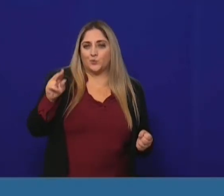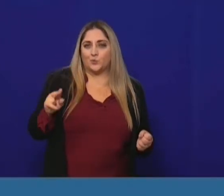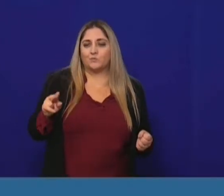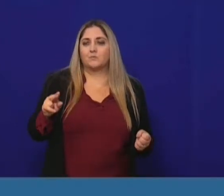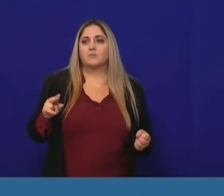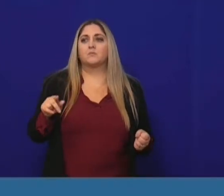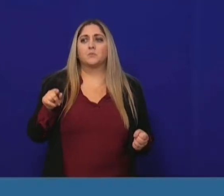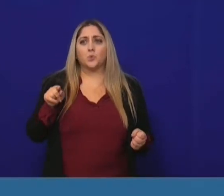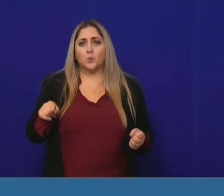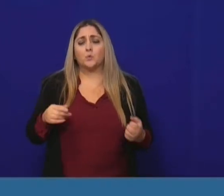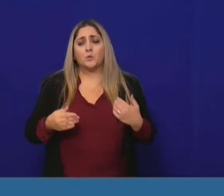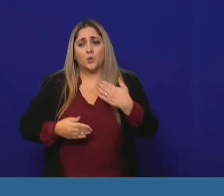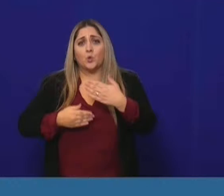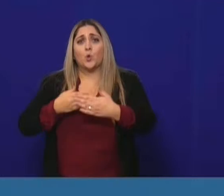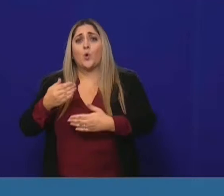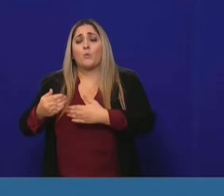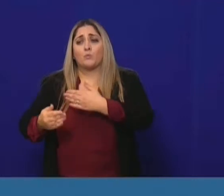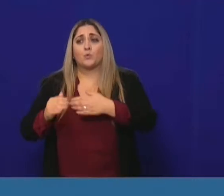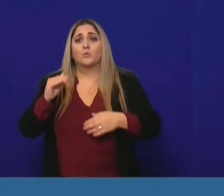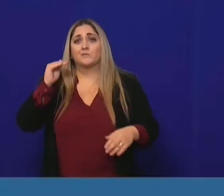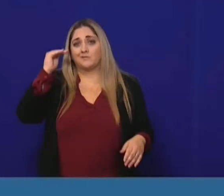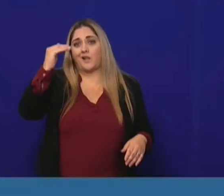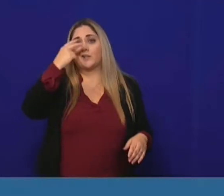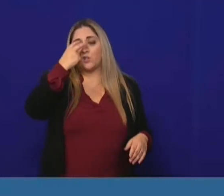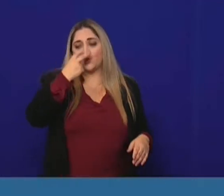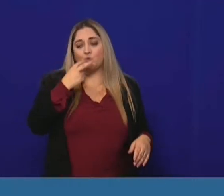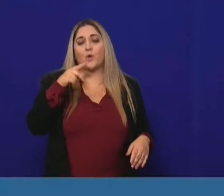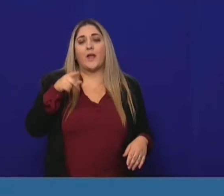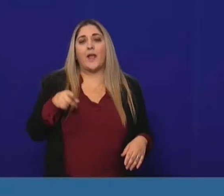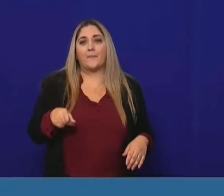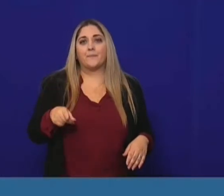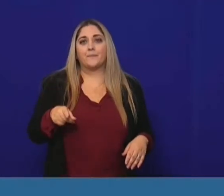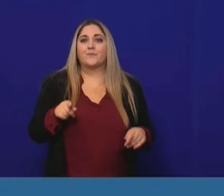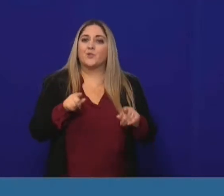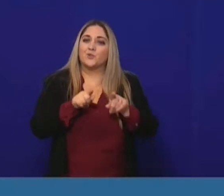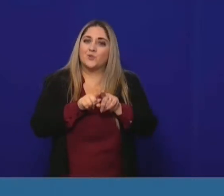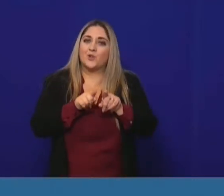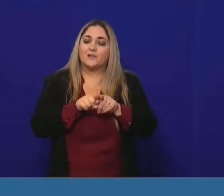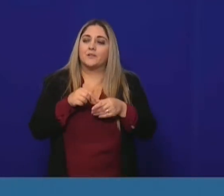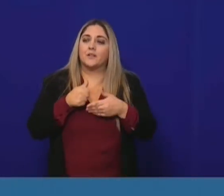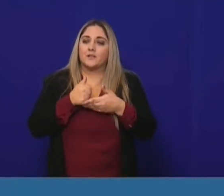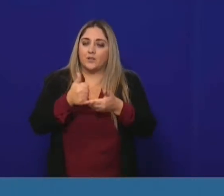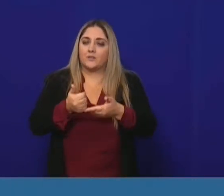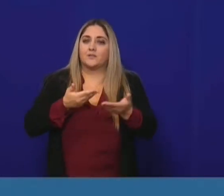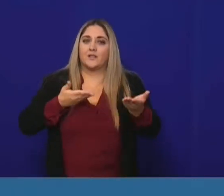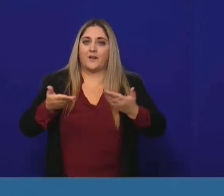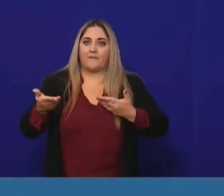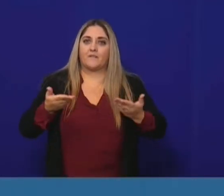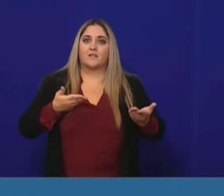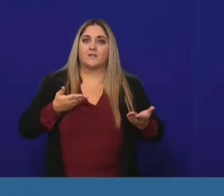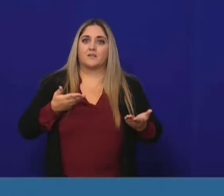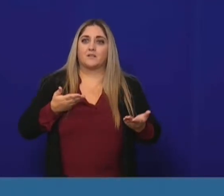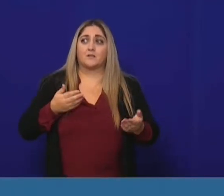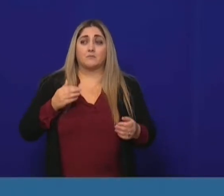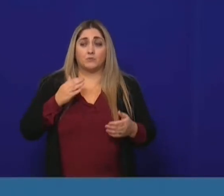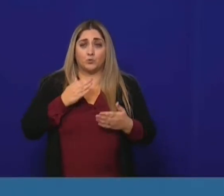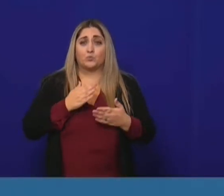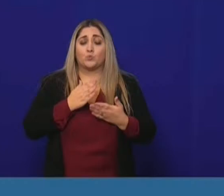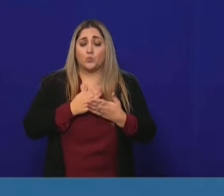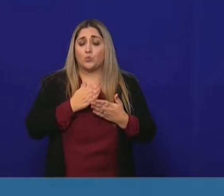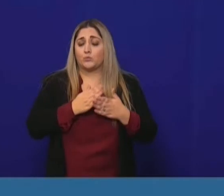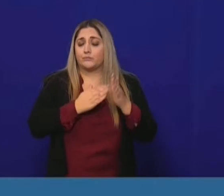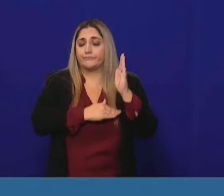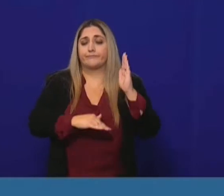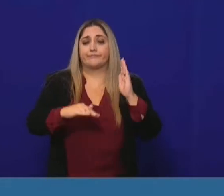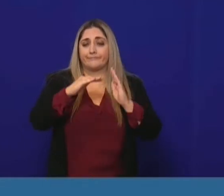dan ikun qed jiġi kurat f'dan il-post stess li wkoll ikun qiegħed jopera l-aqwa kura wkoll li jkollu bħala